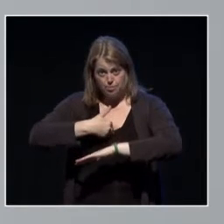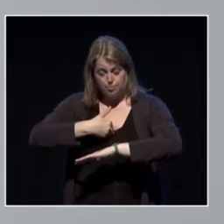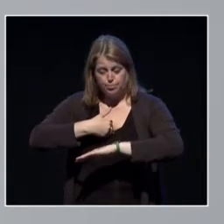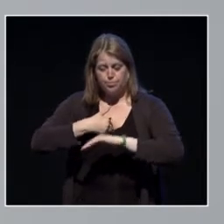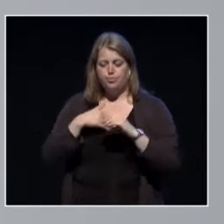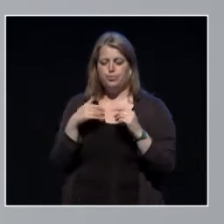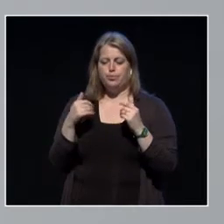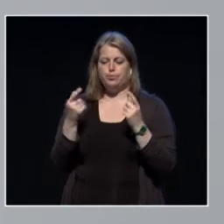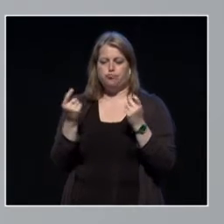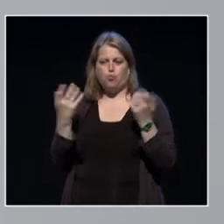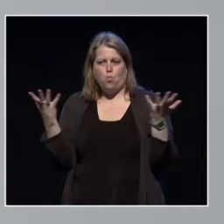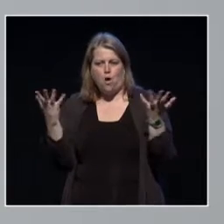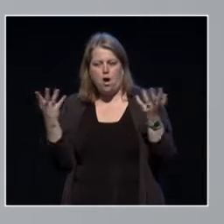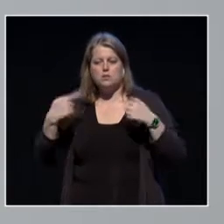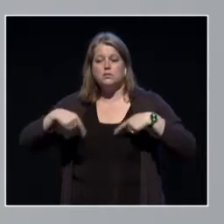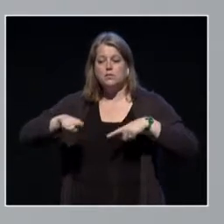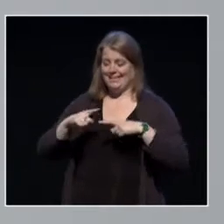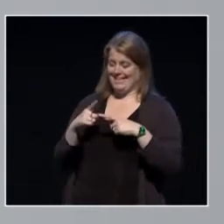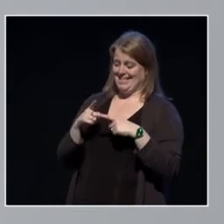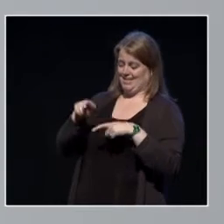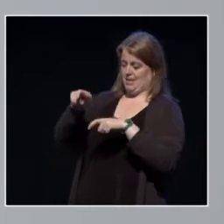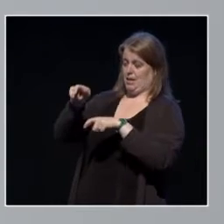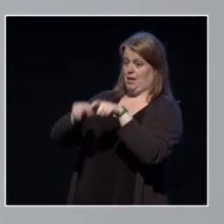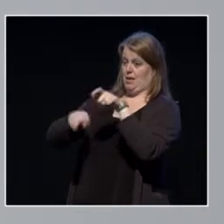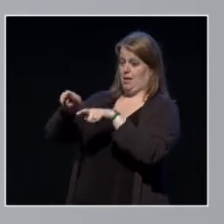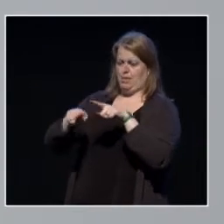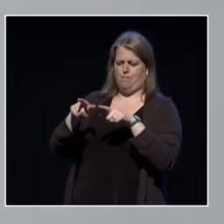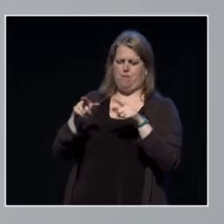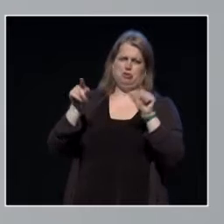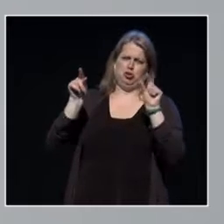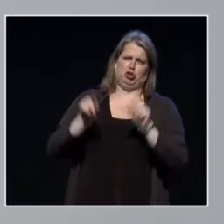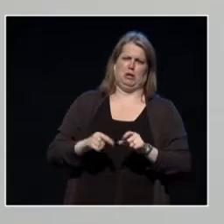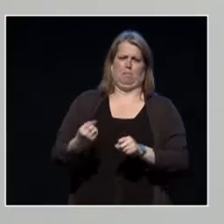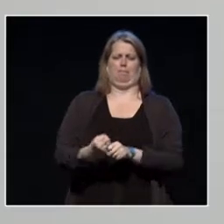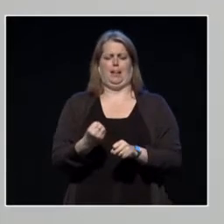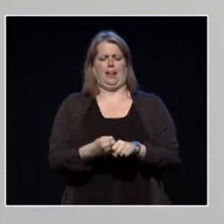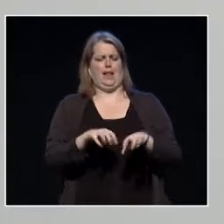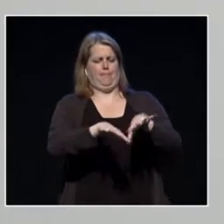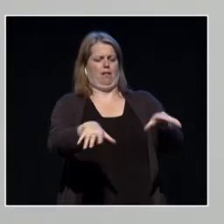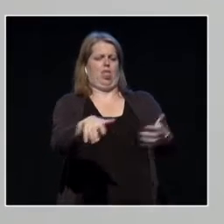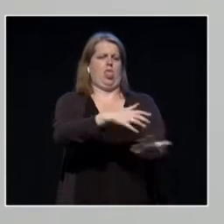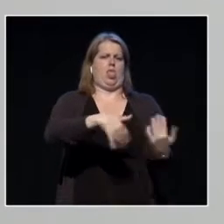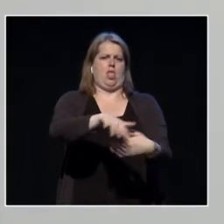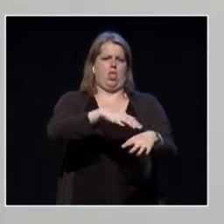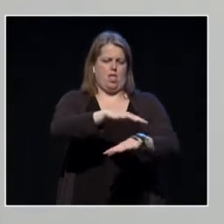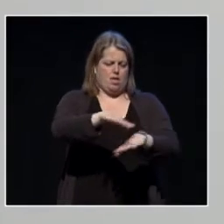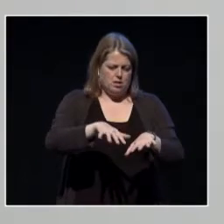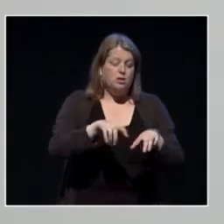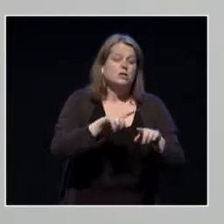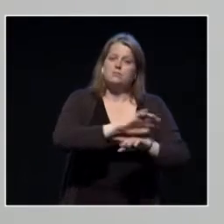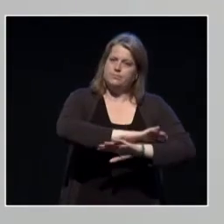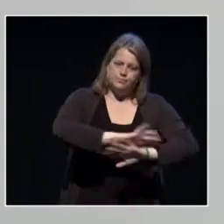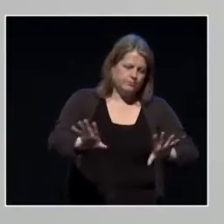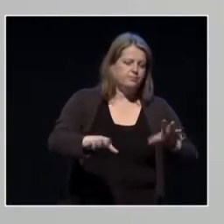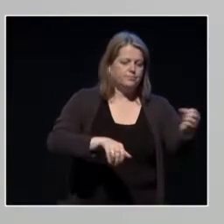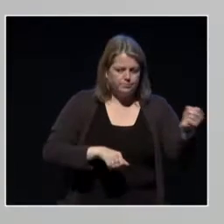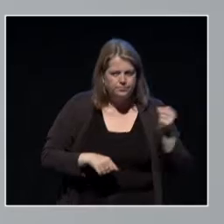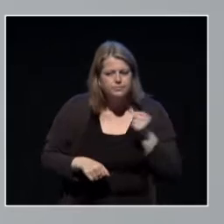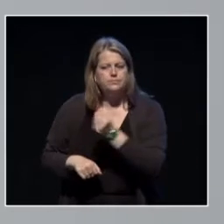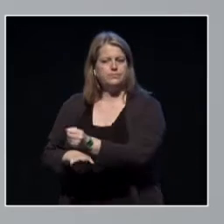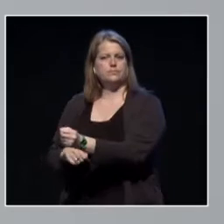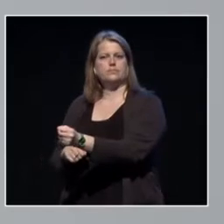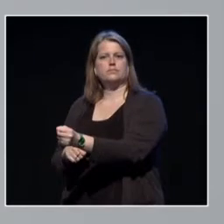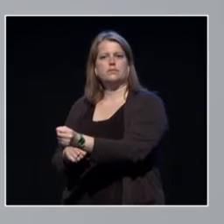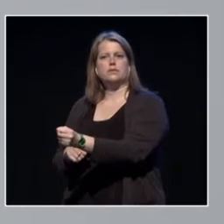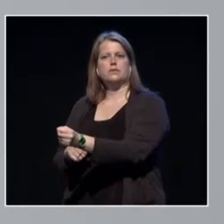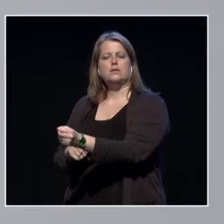bring these entrepreneurs, this marginalized cheap labor out of the indecent working conditions